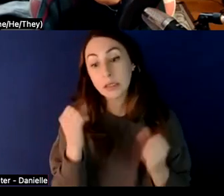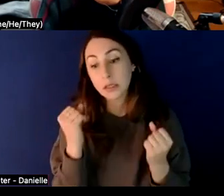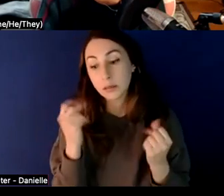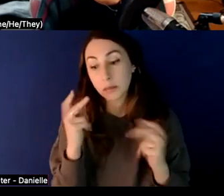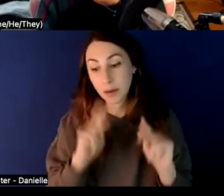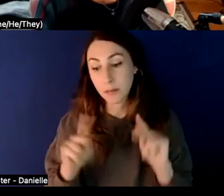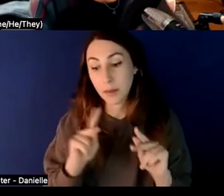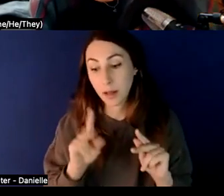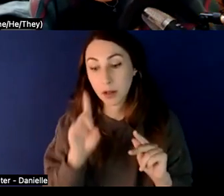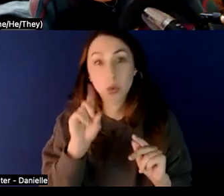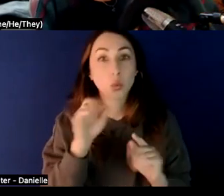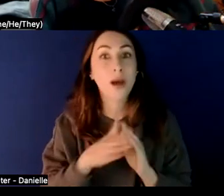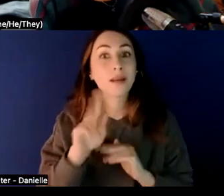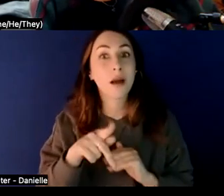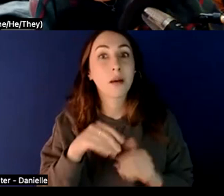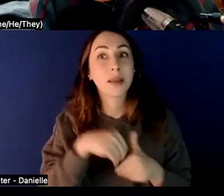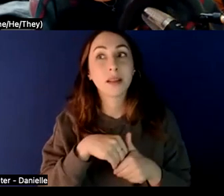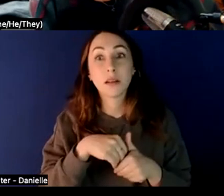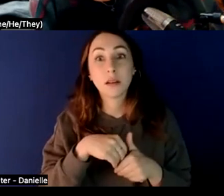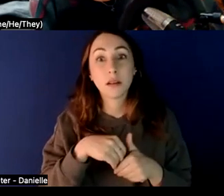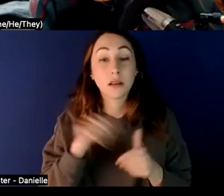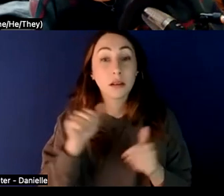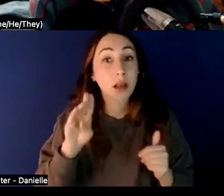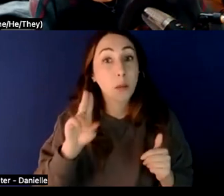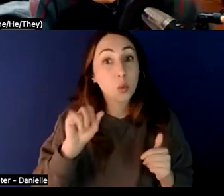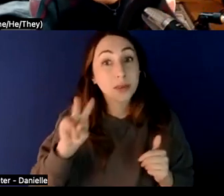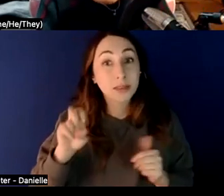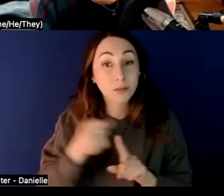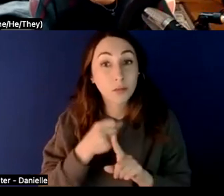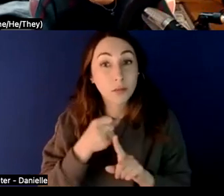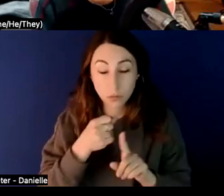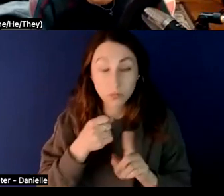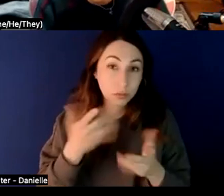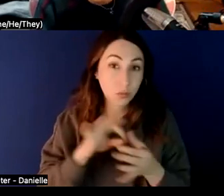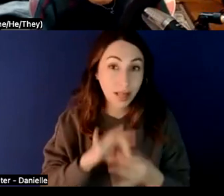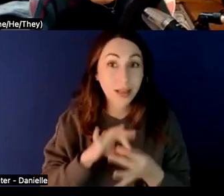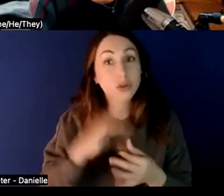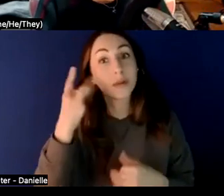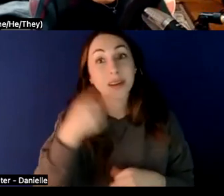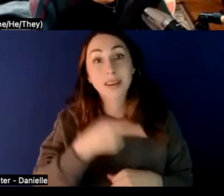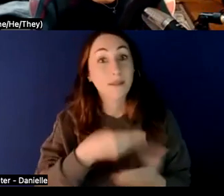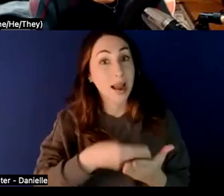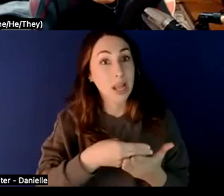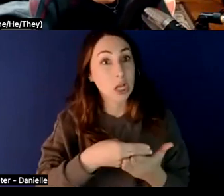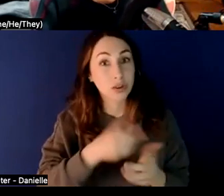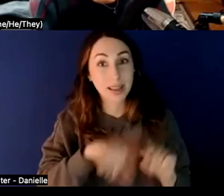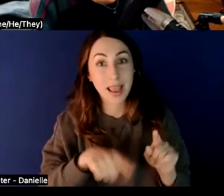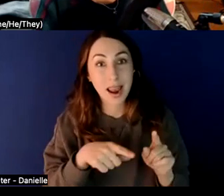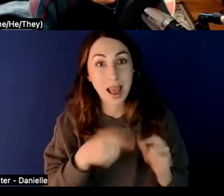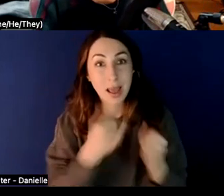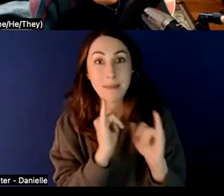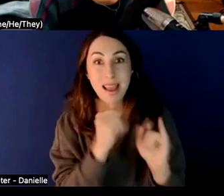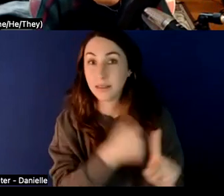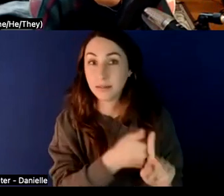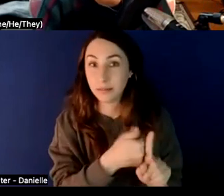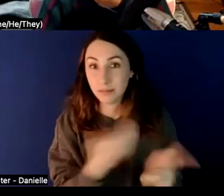trapped in abusive relationships for that reason, because they couldn't financially survive without somebody, which is so scary,